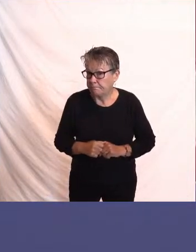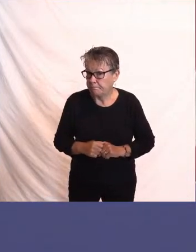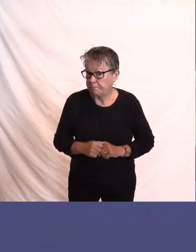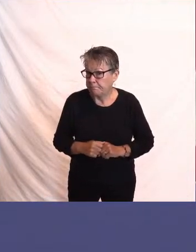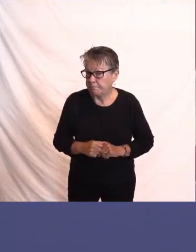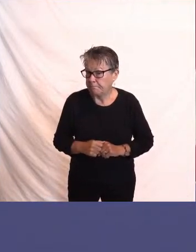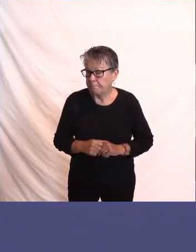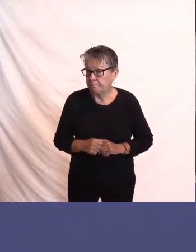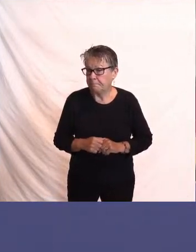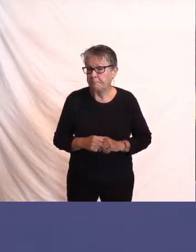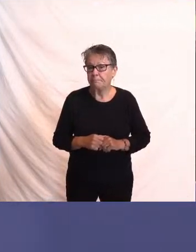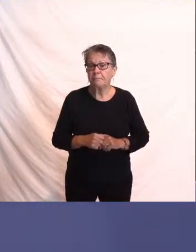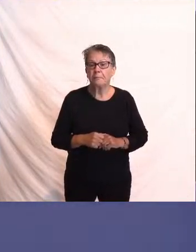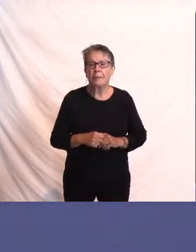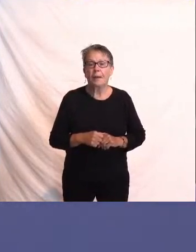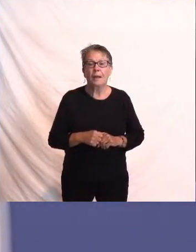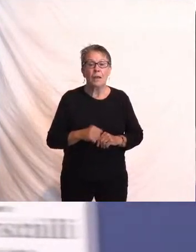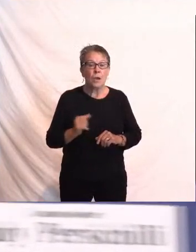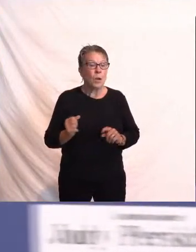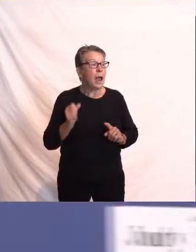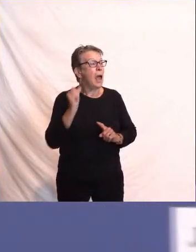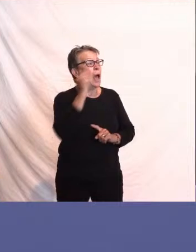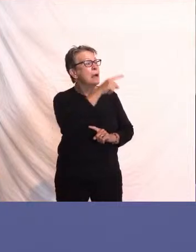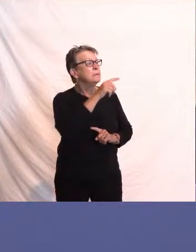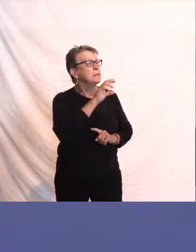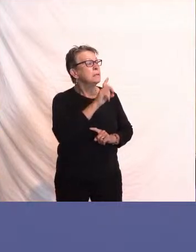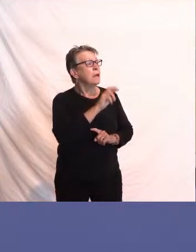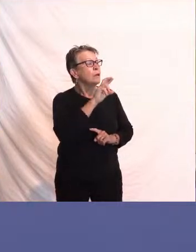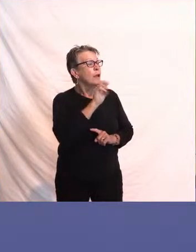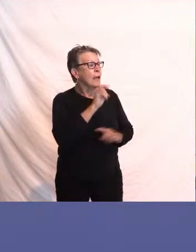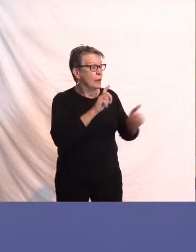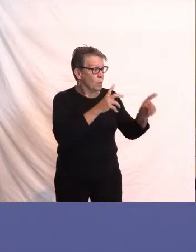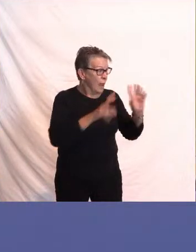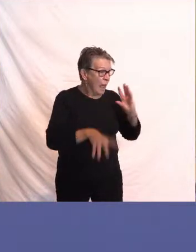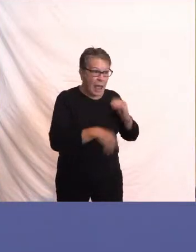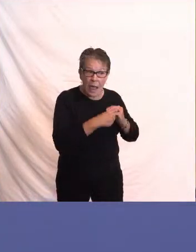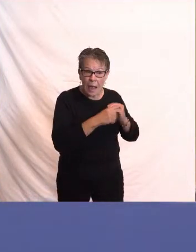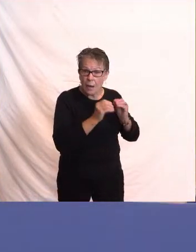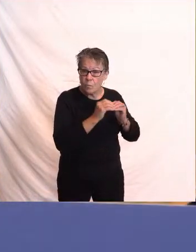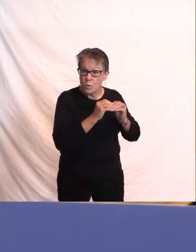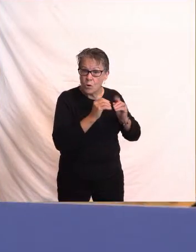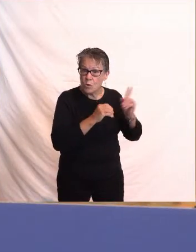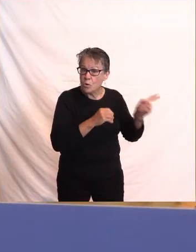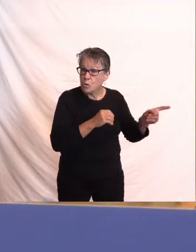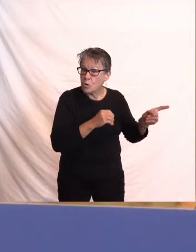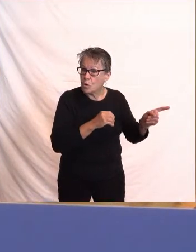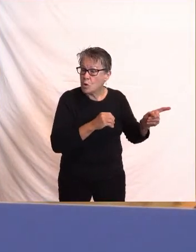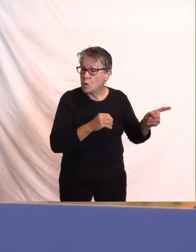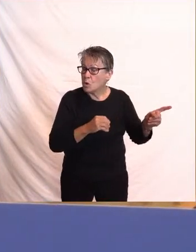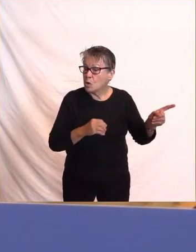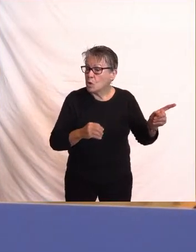bullpen here? Great to have you. Thank you. I'm just sitting here channeling 1978.